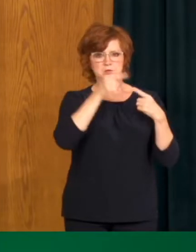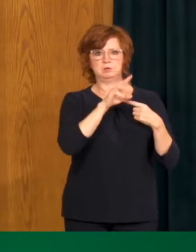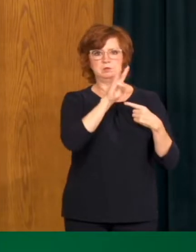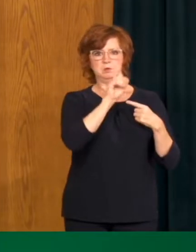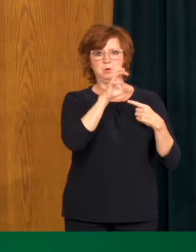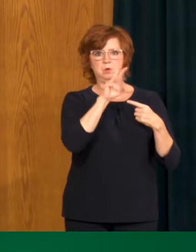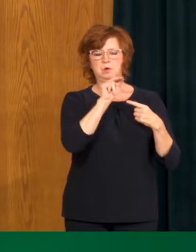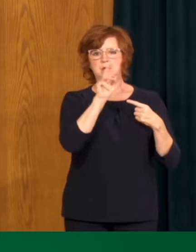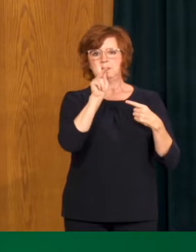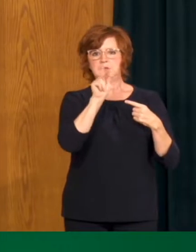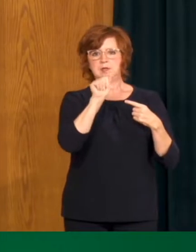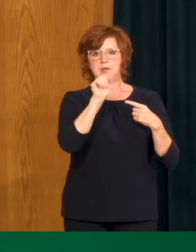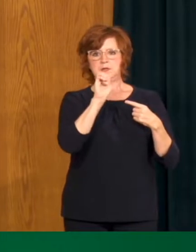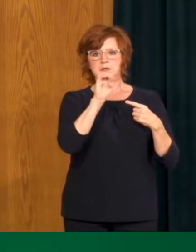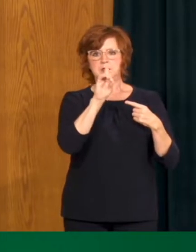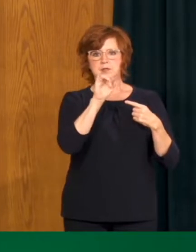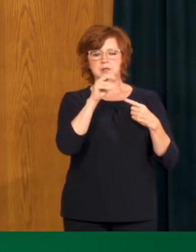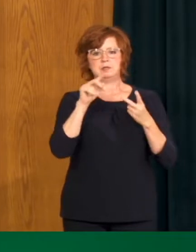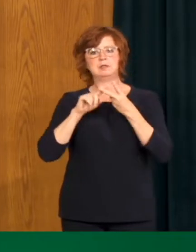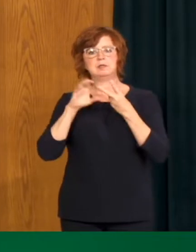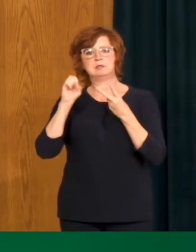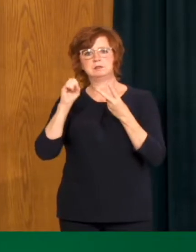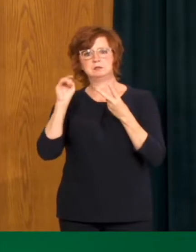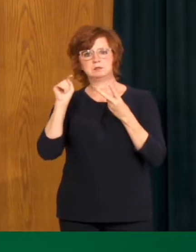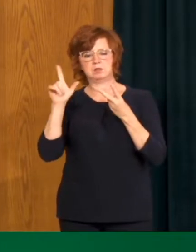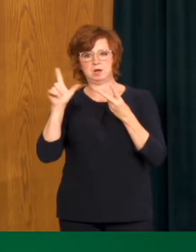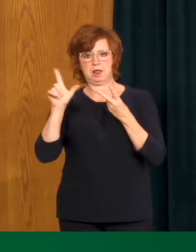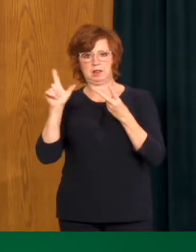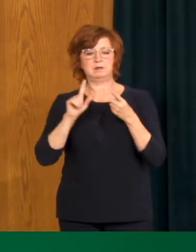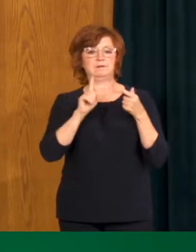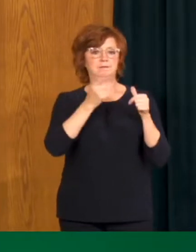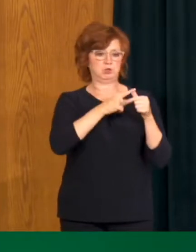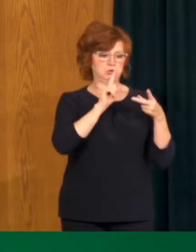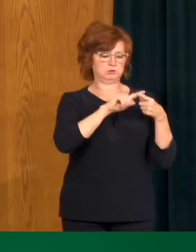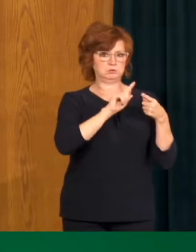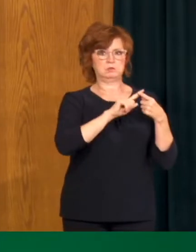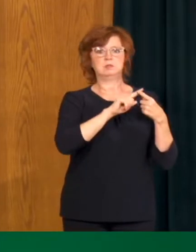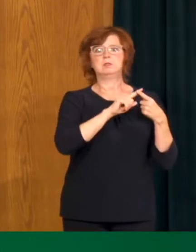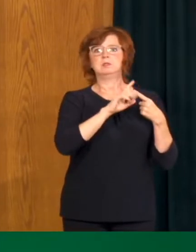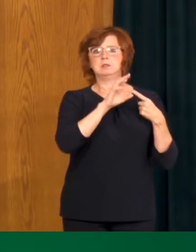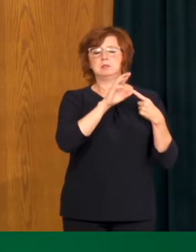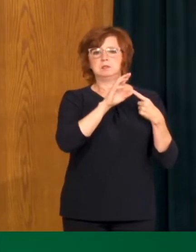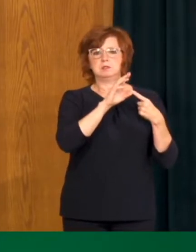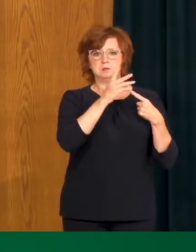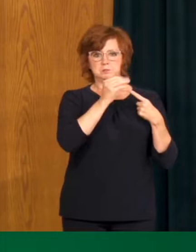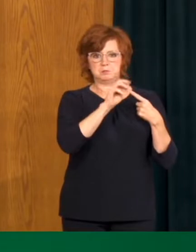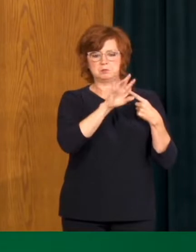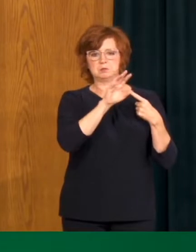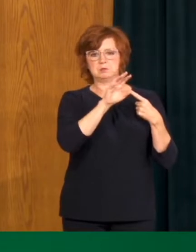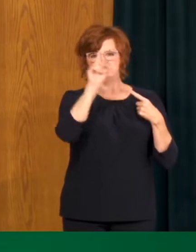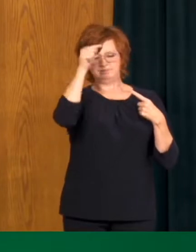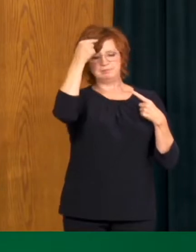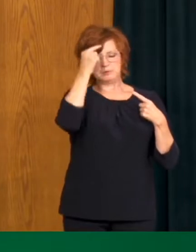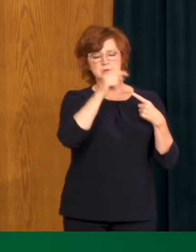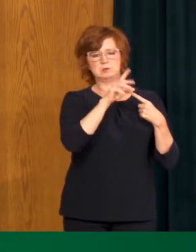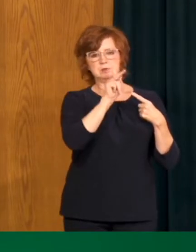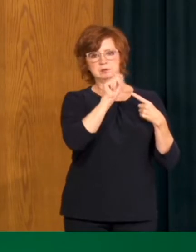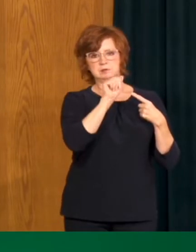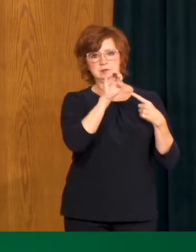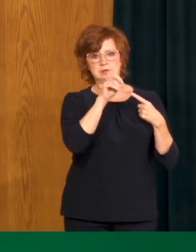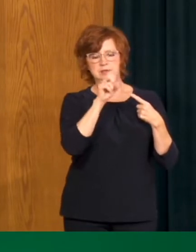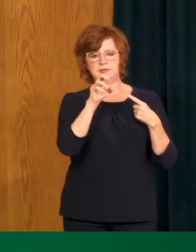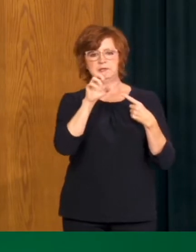Livingstone. We'll open with remarks from Minister Kaeding and Minister Livingstone as well, and then we'll open up for